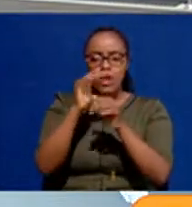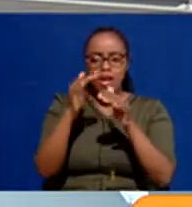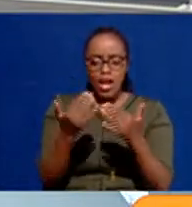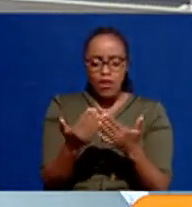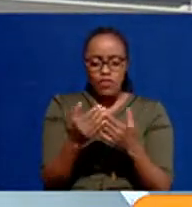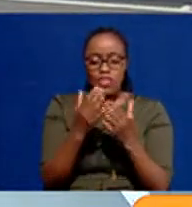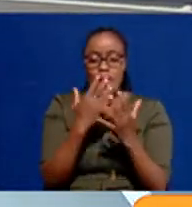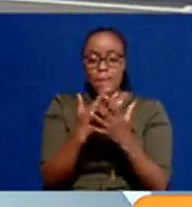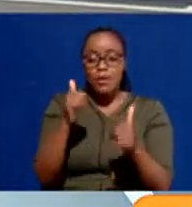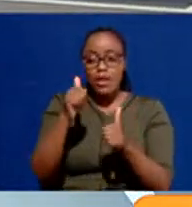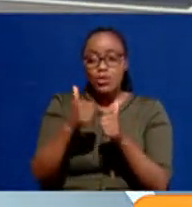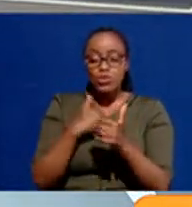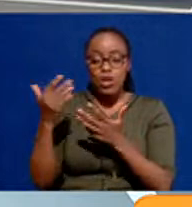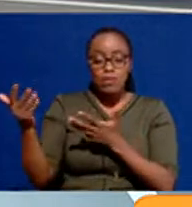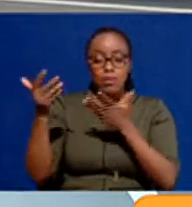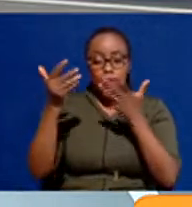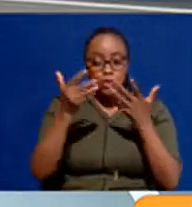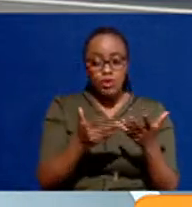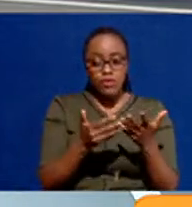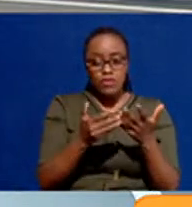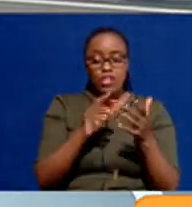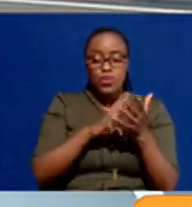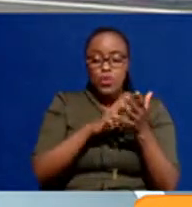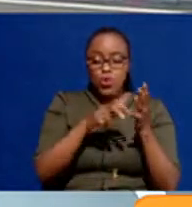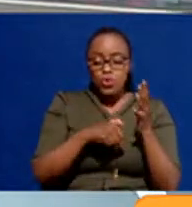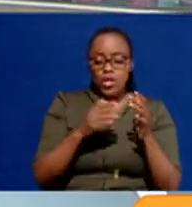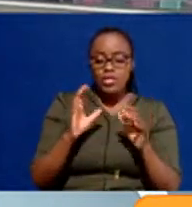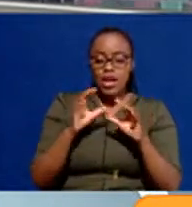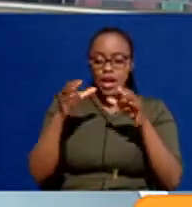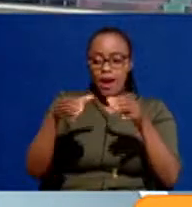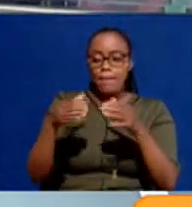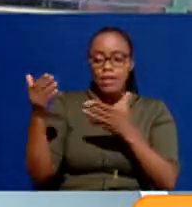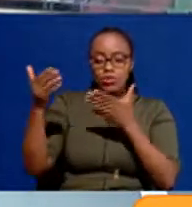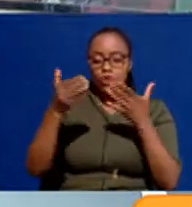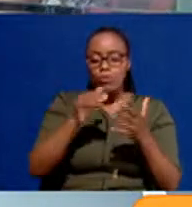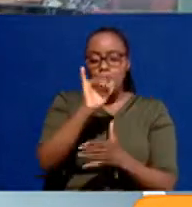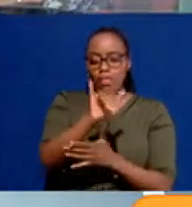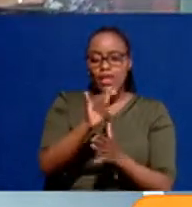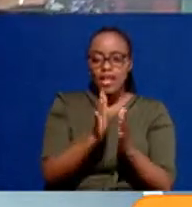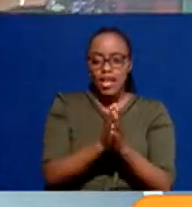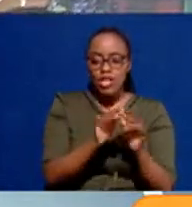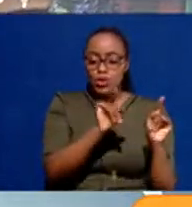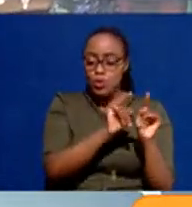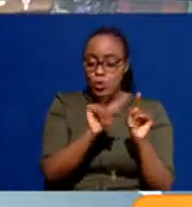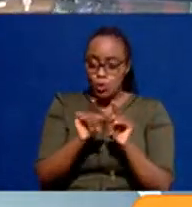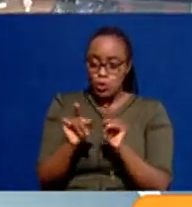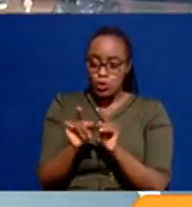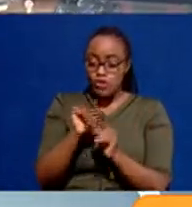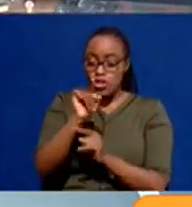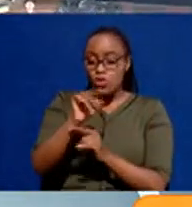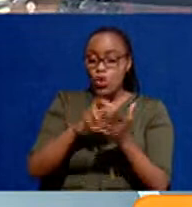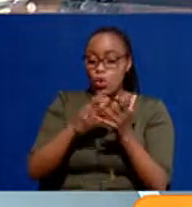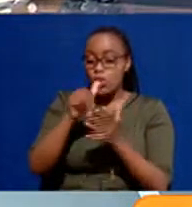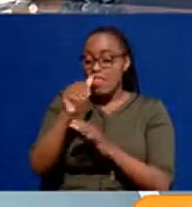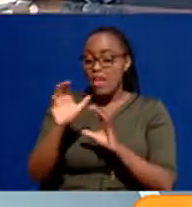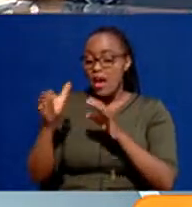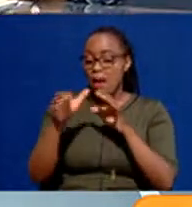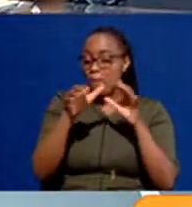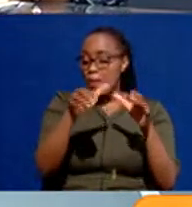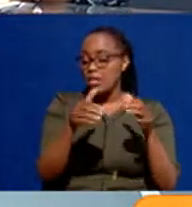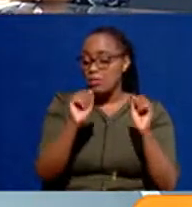for the products that you are importing, you contract companies to import them, and then will you contract other companies